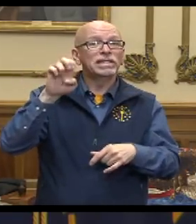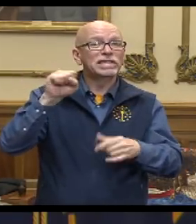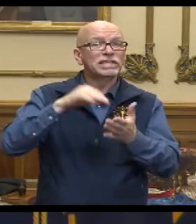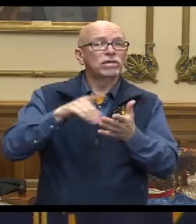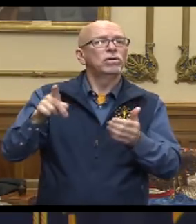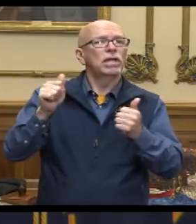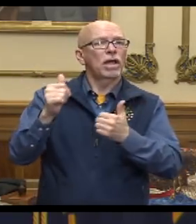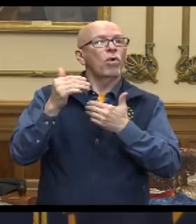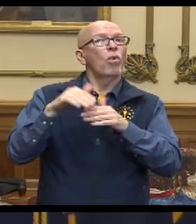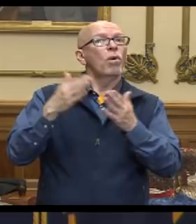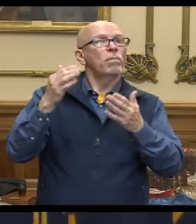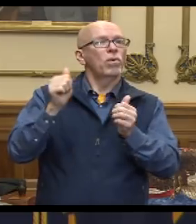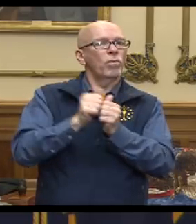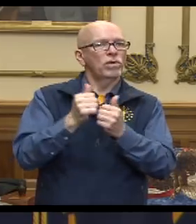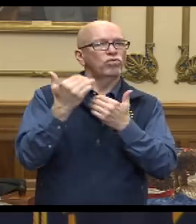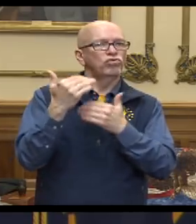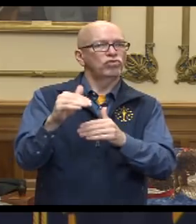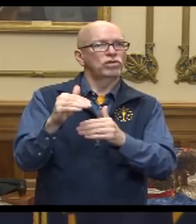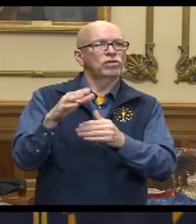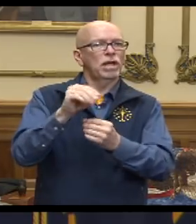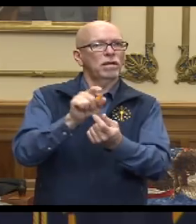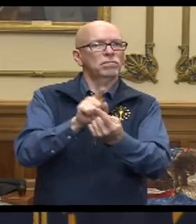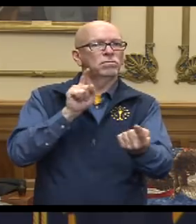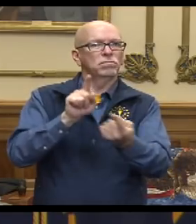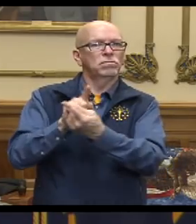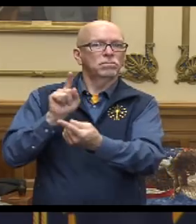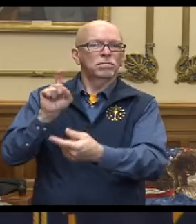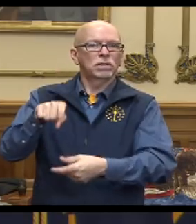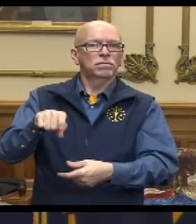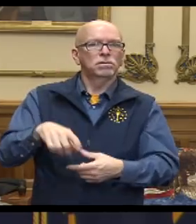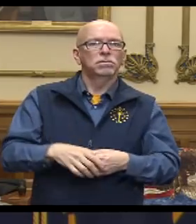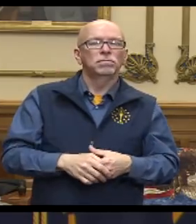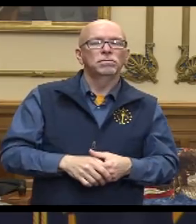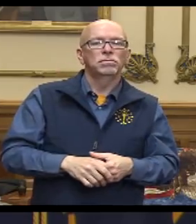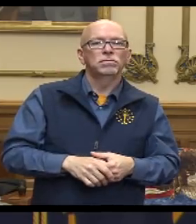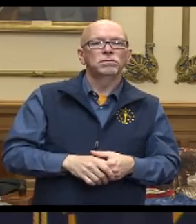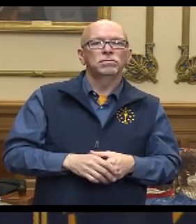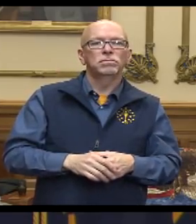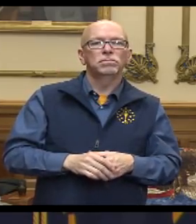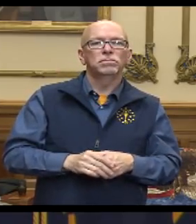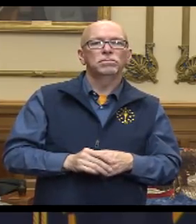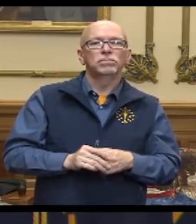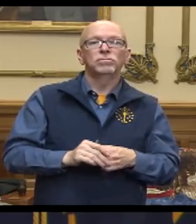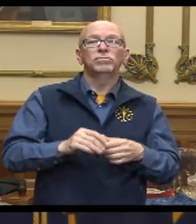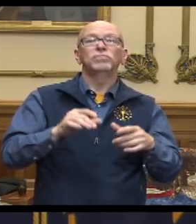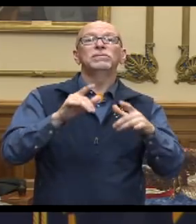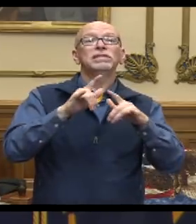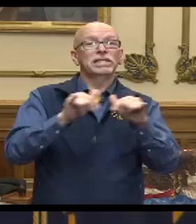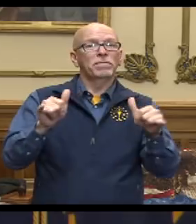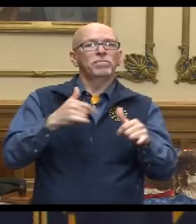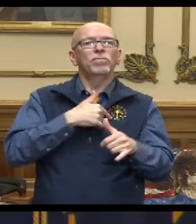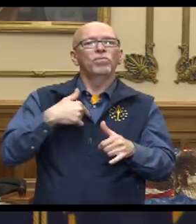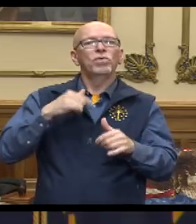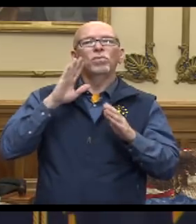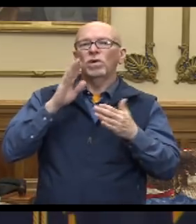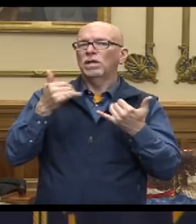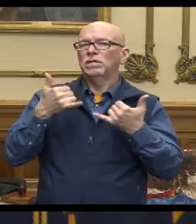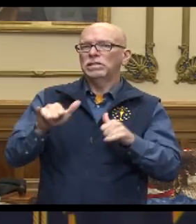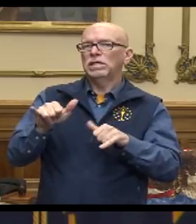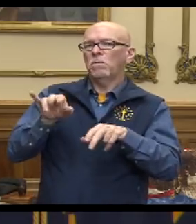with restrictions and social distancing. All the while, we will be